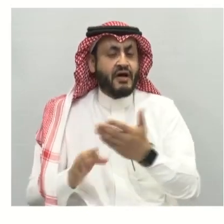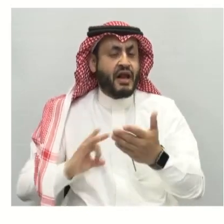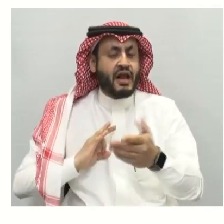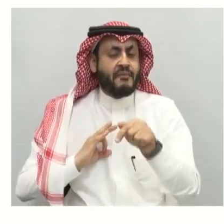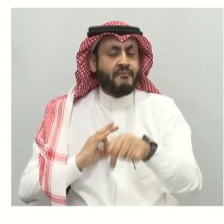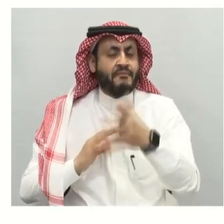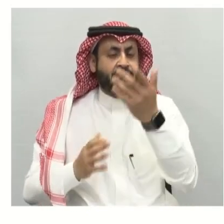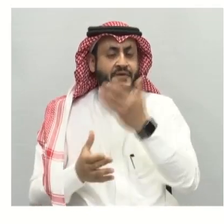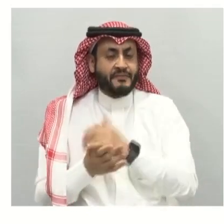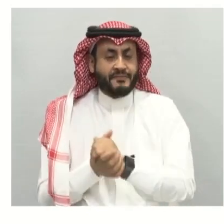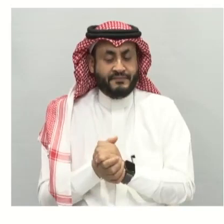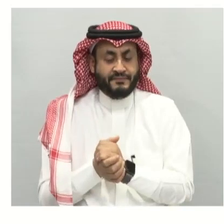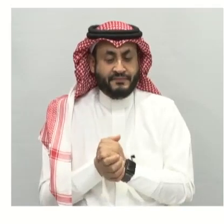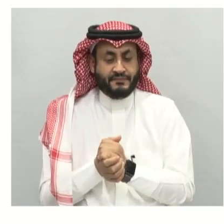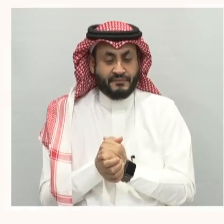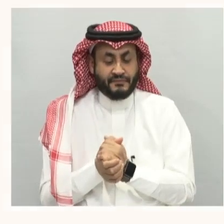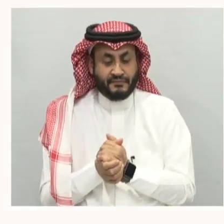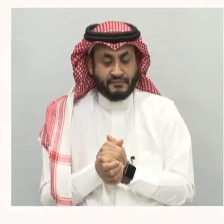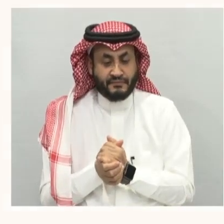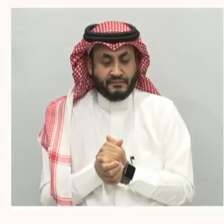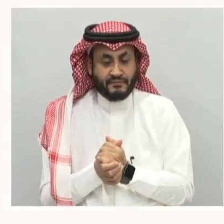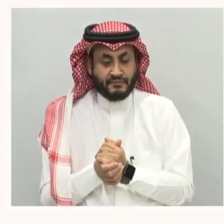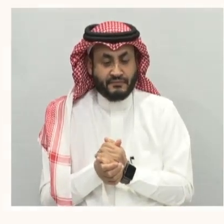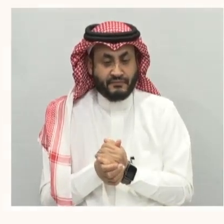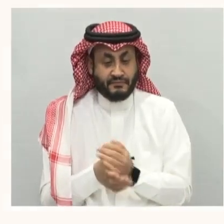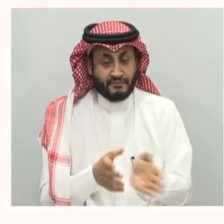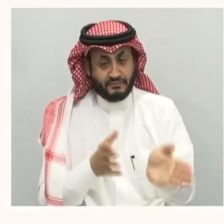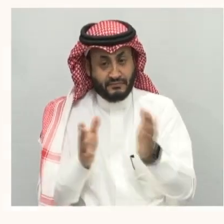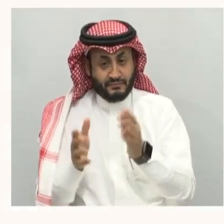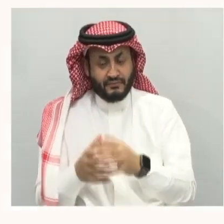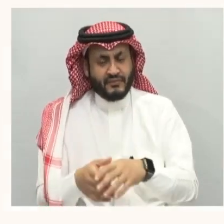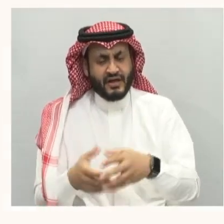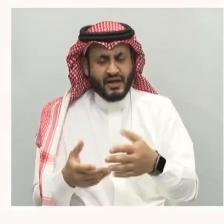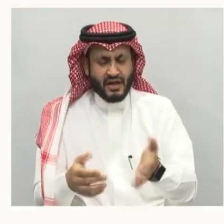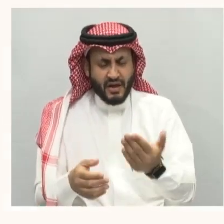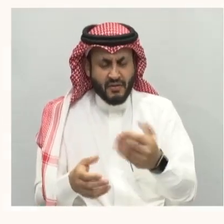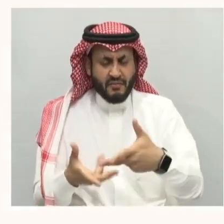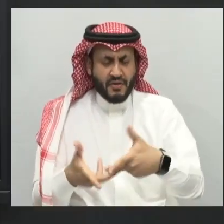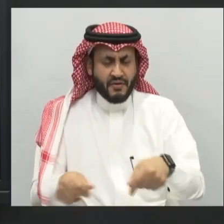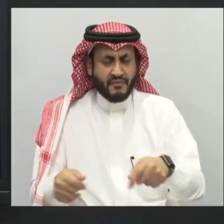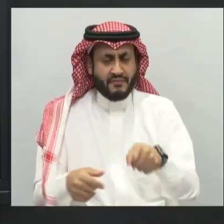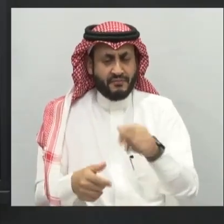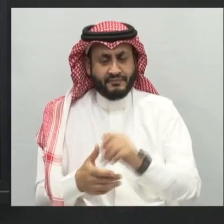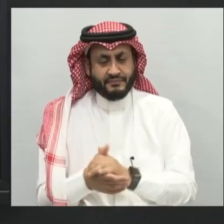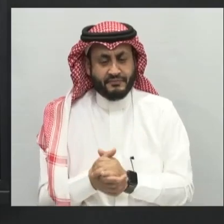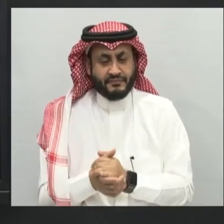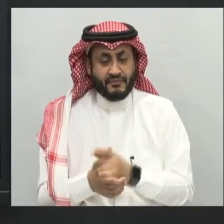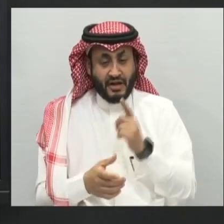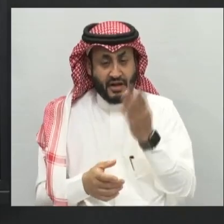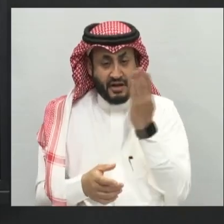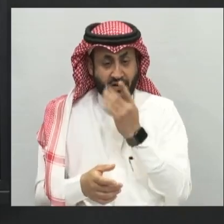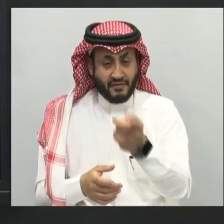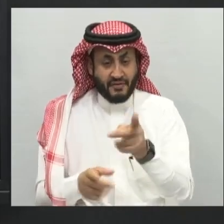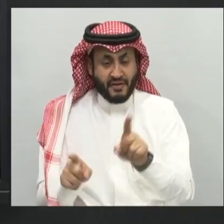Why do we like this day? So before we end today's lesson, Let's just read the